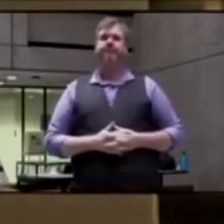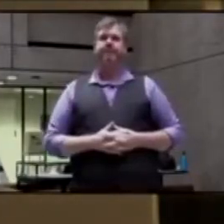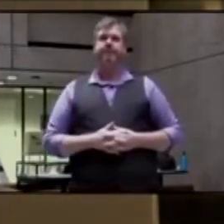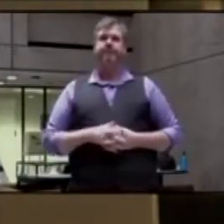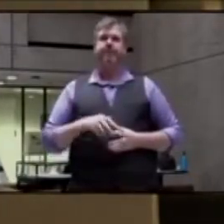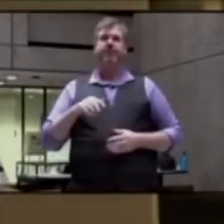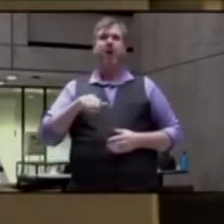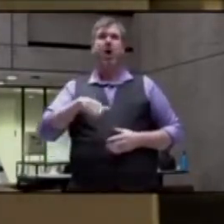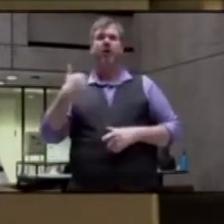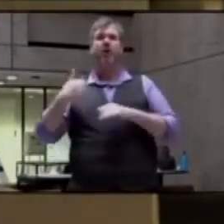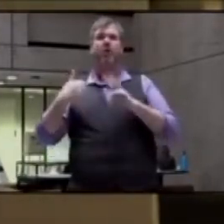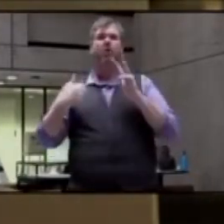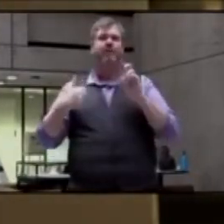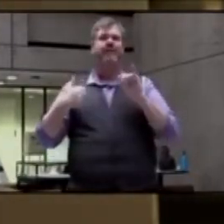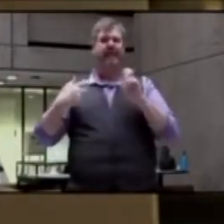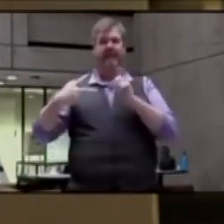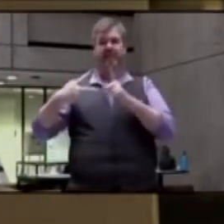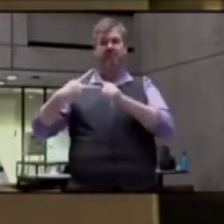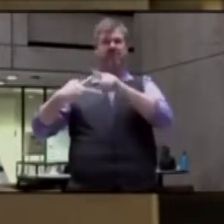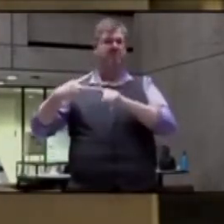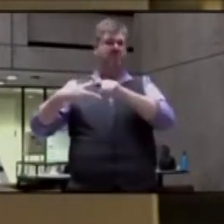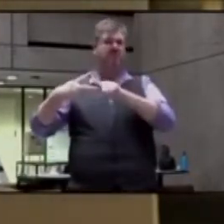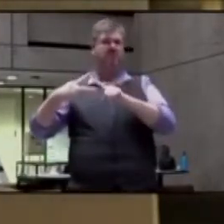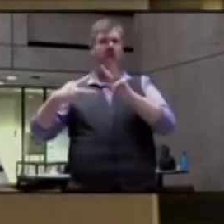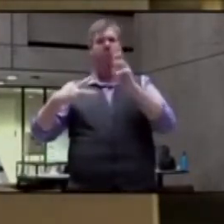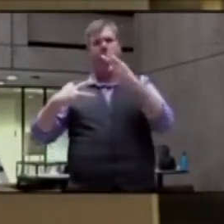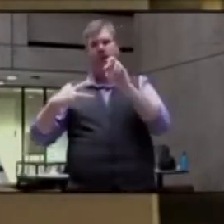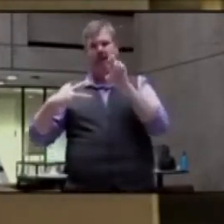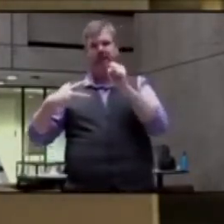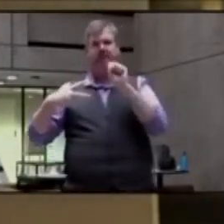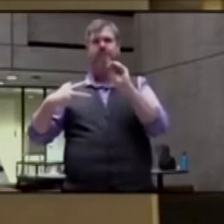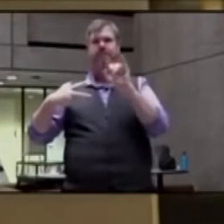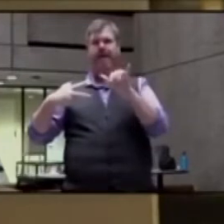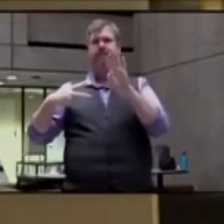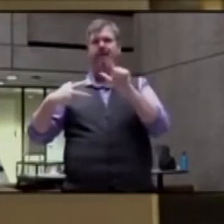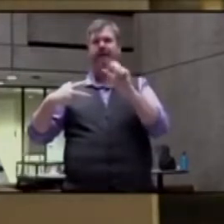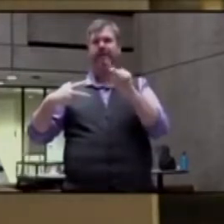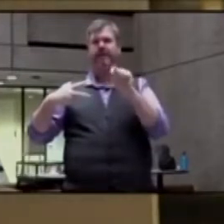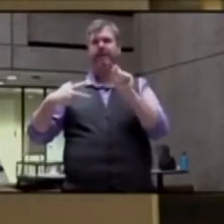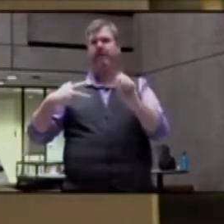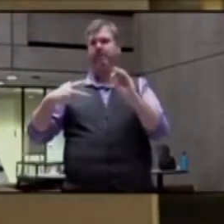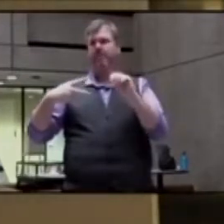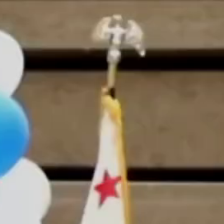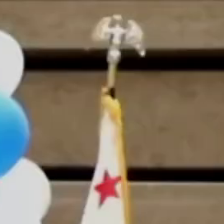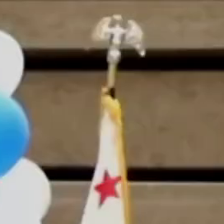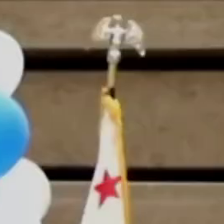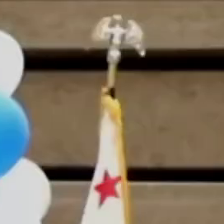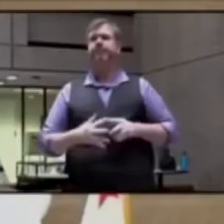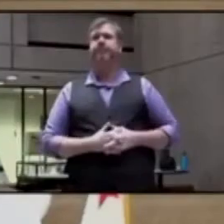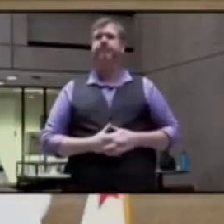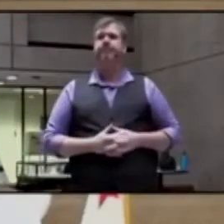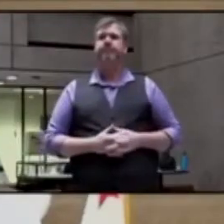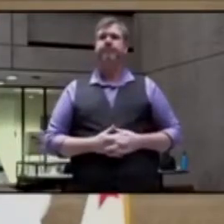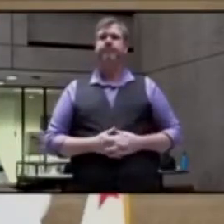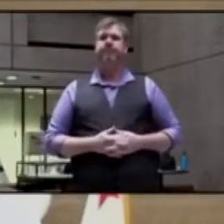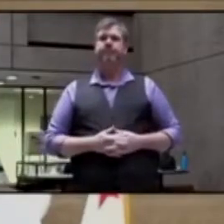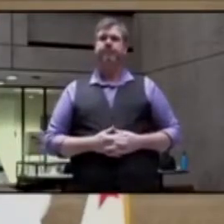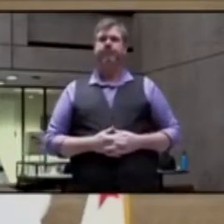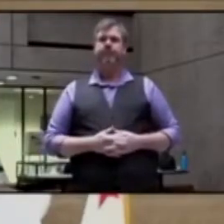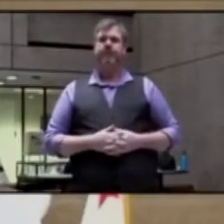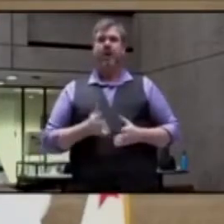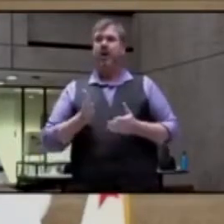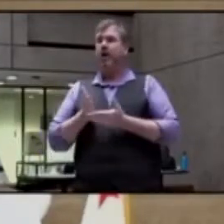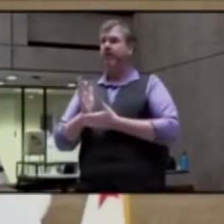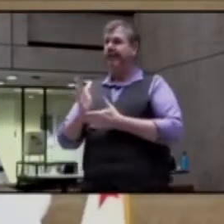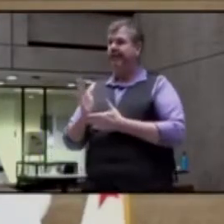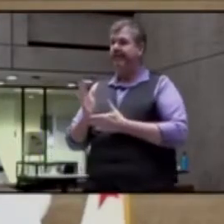single step, but plenty of options again. All right. So we do know that some people really prefer to vote in